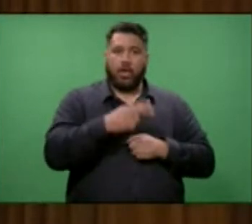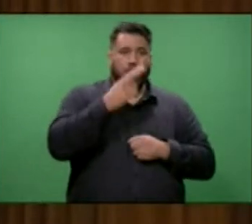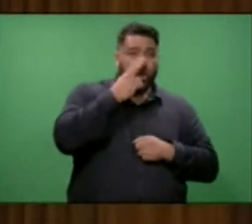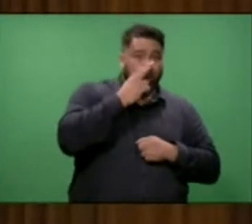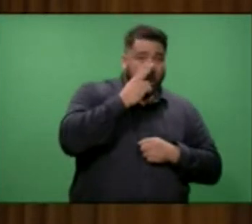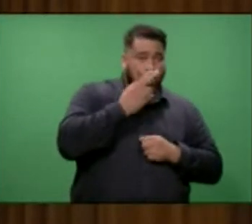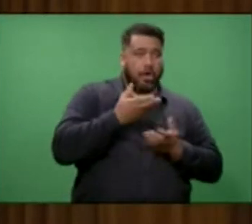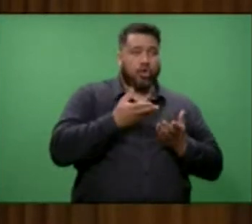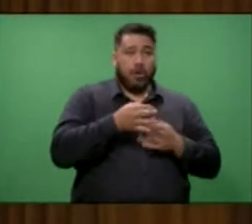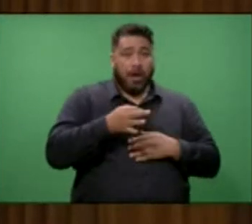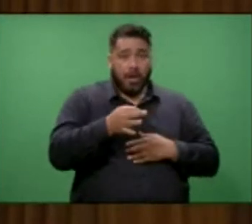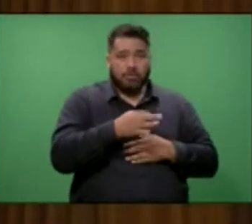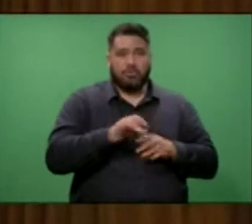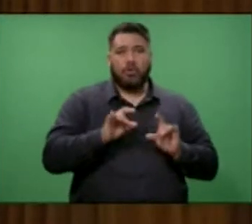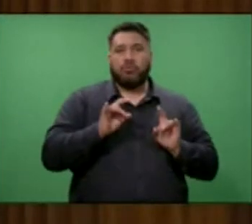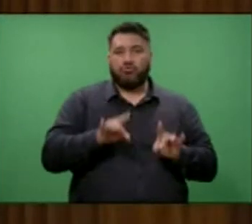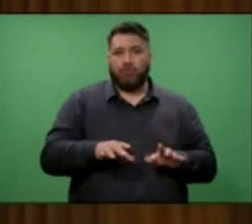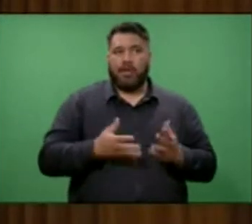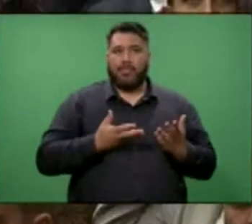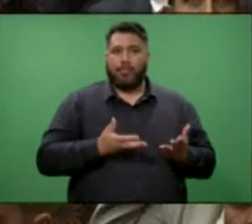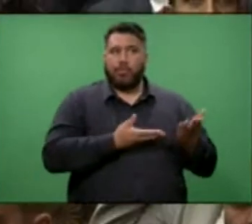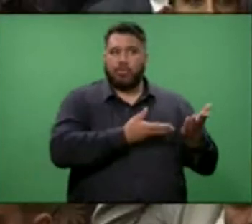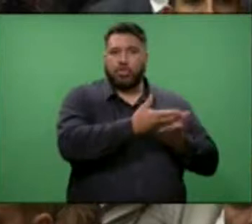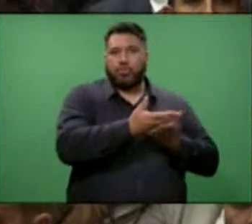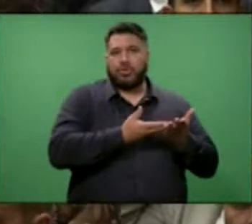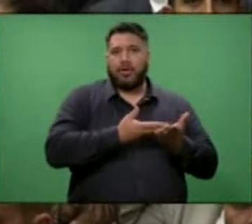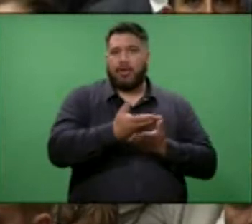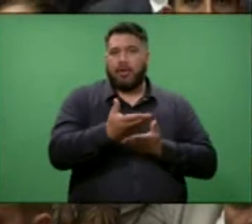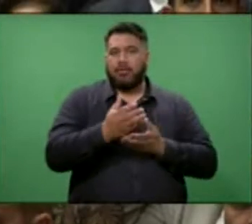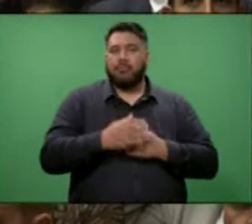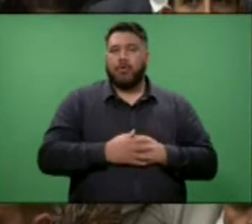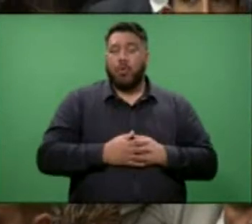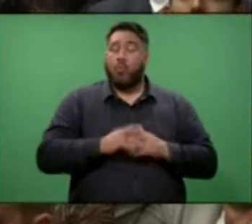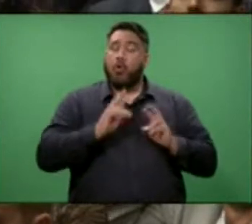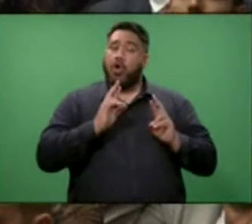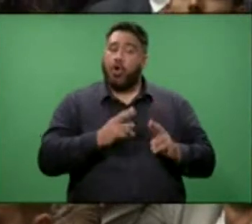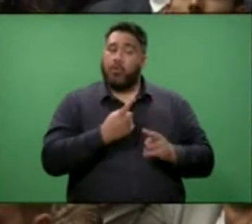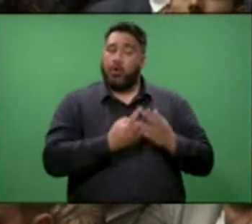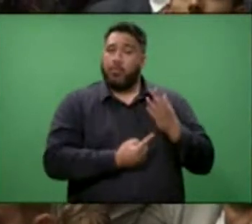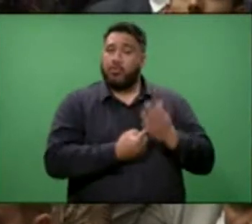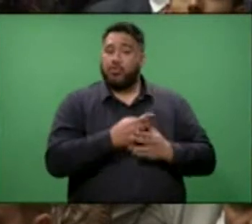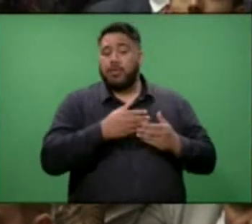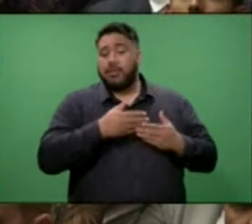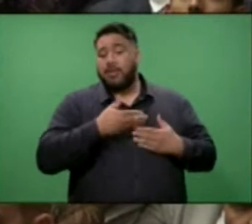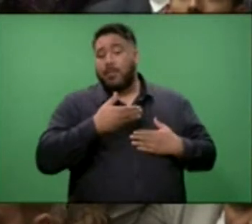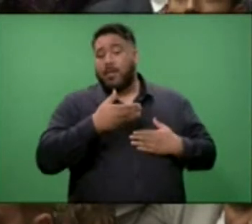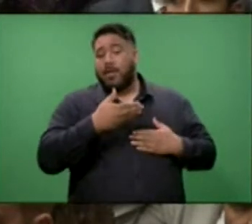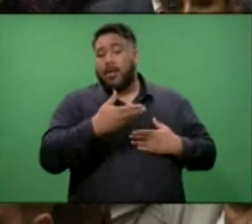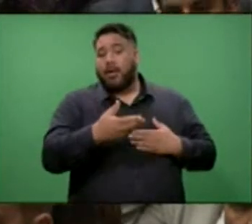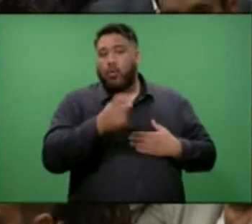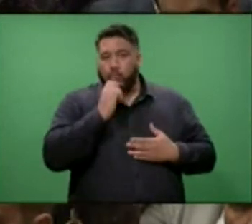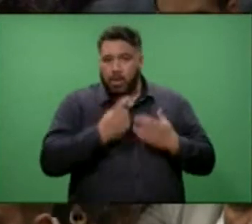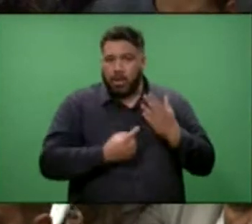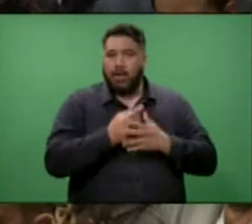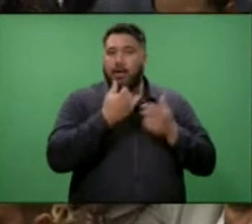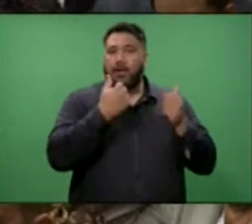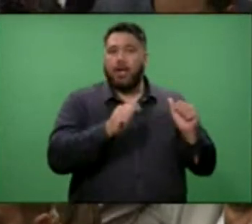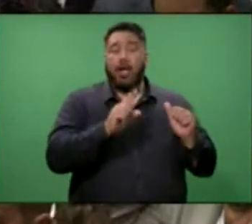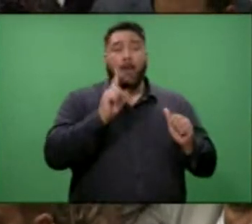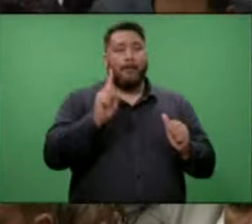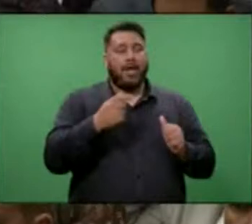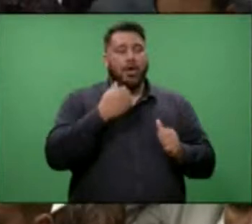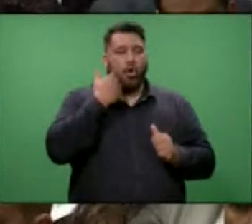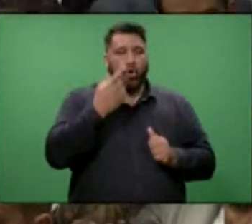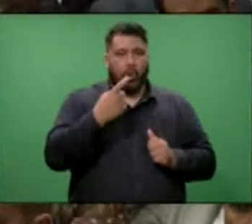and Australia. We will look to continue to advance these opportunities, but with safety as our priority.